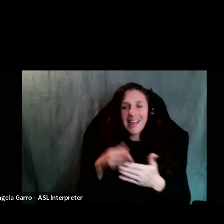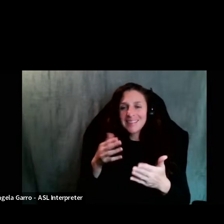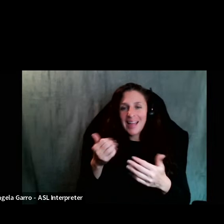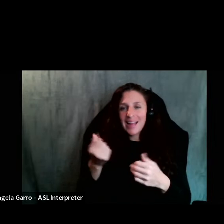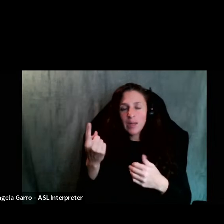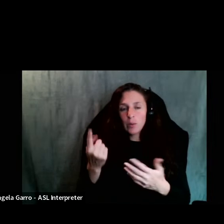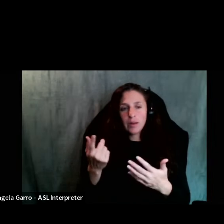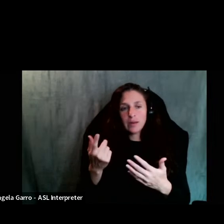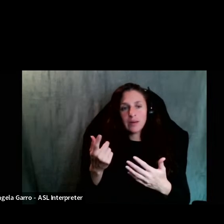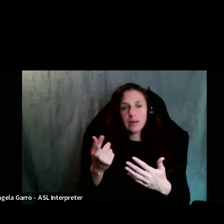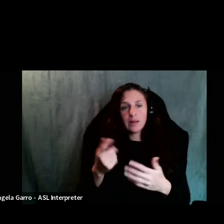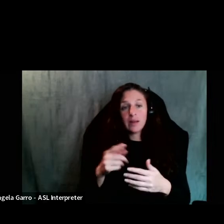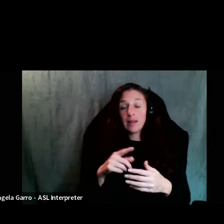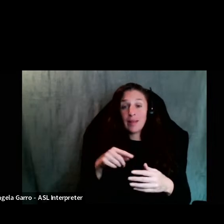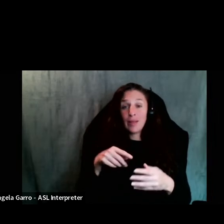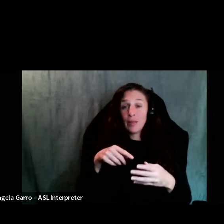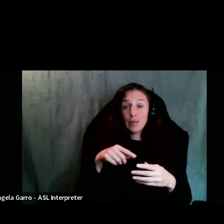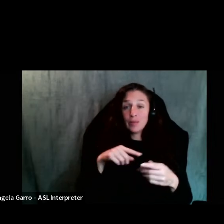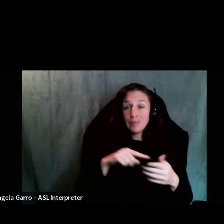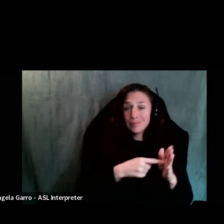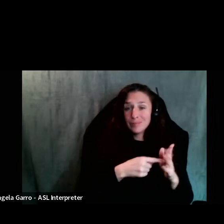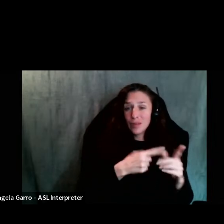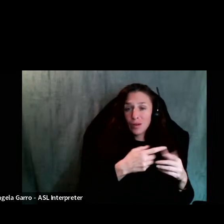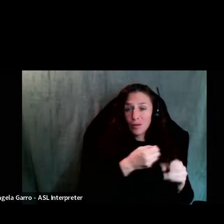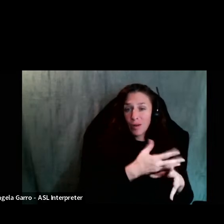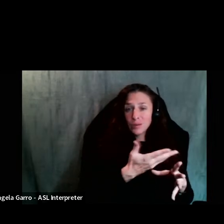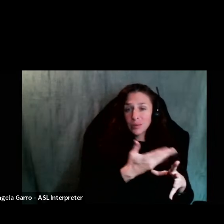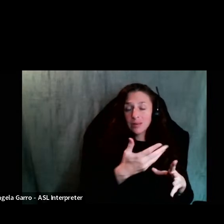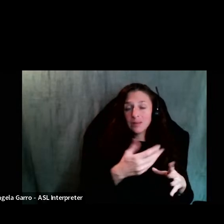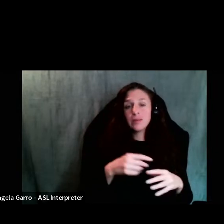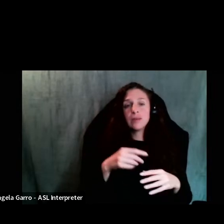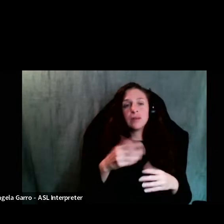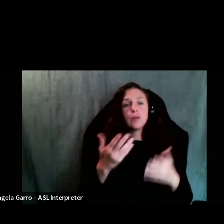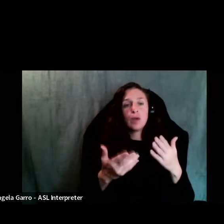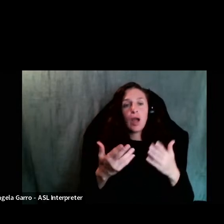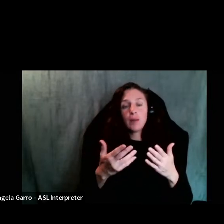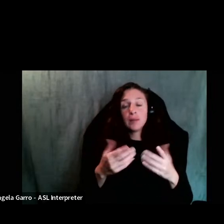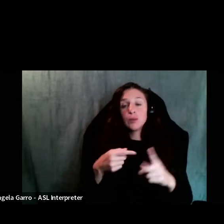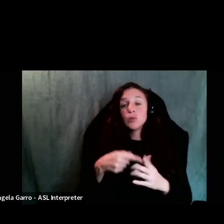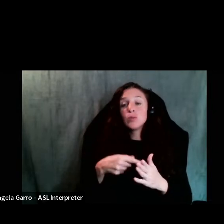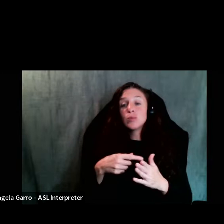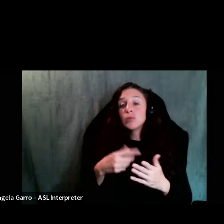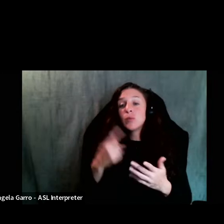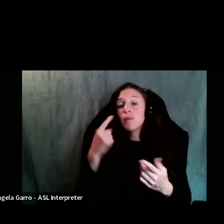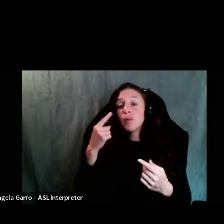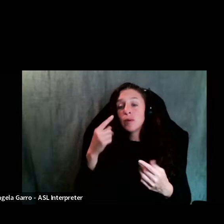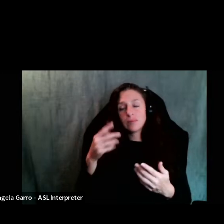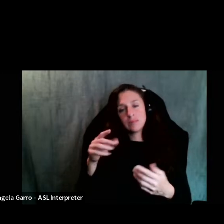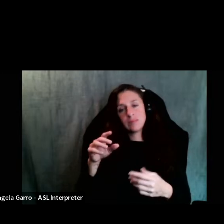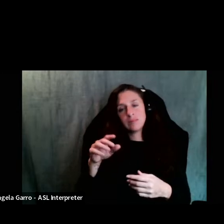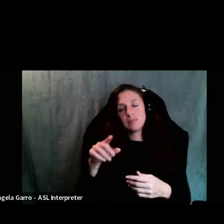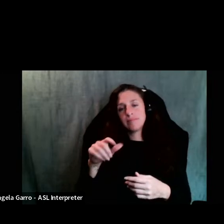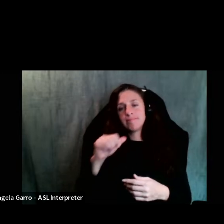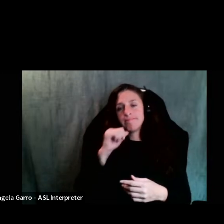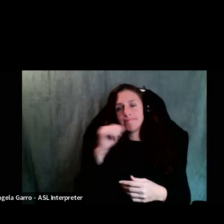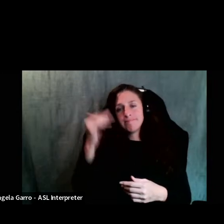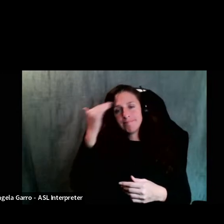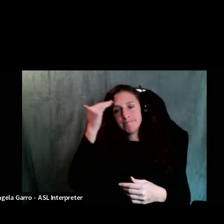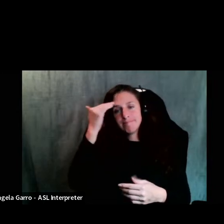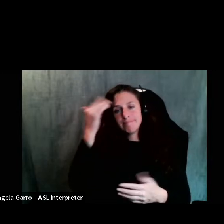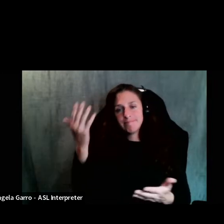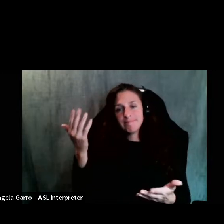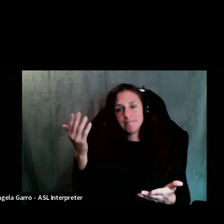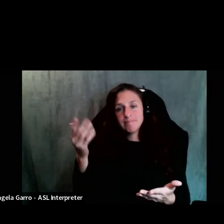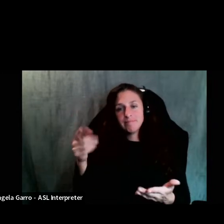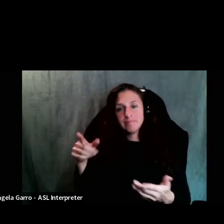I think the root cause of that is probably due to ignorance and the lack of knowledge, which